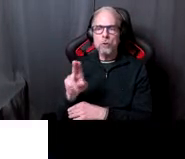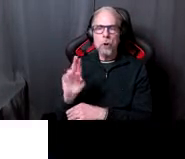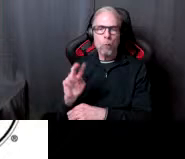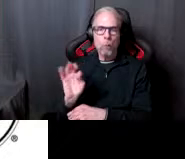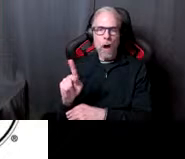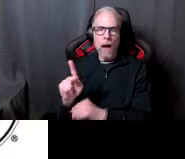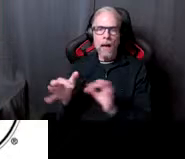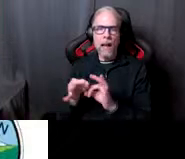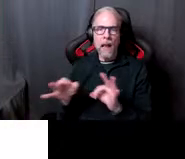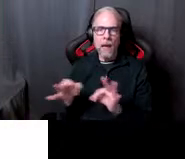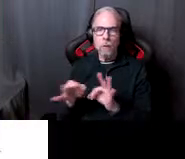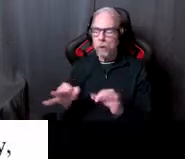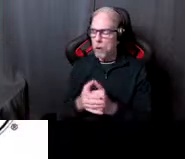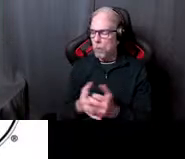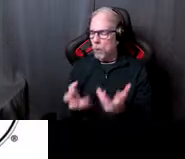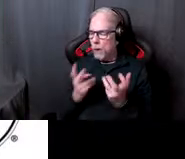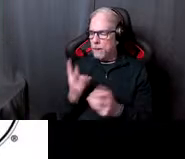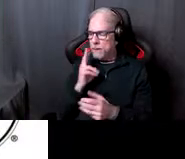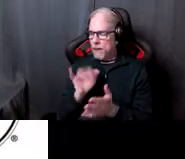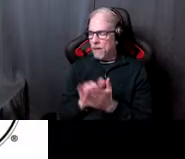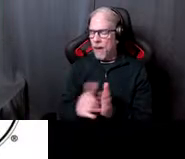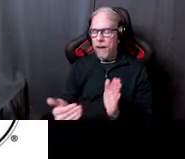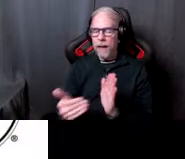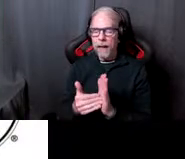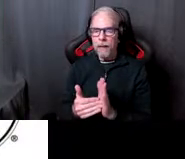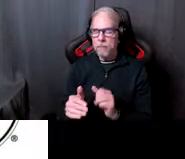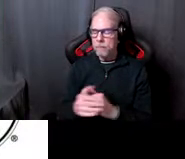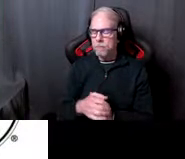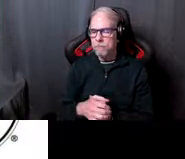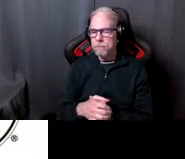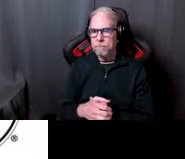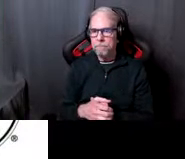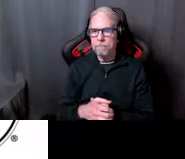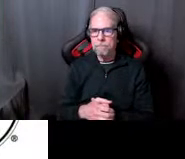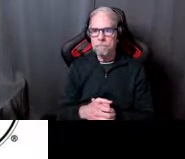We wanted to see that again.